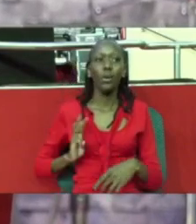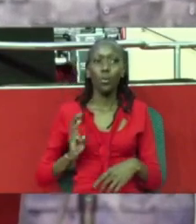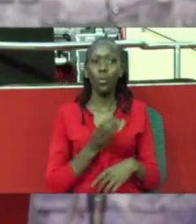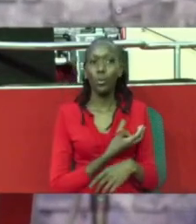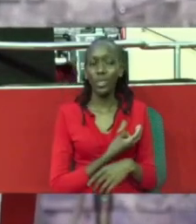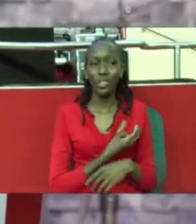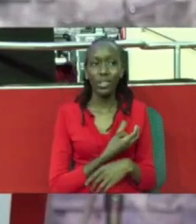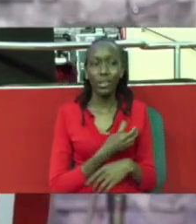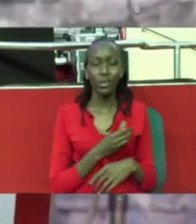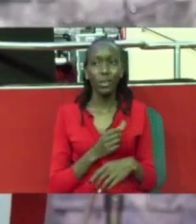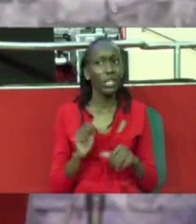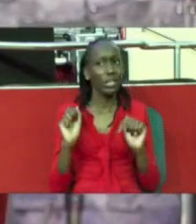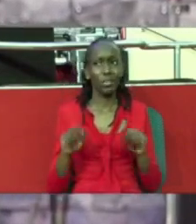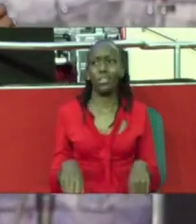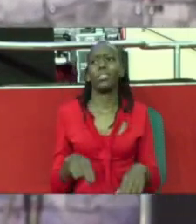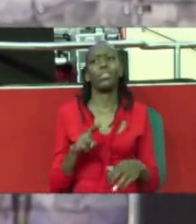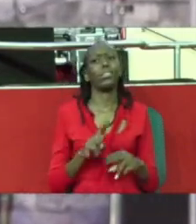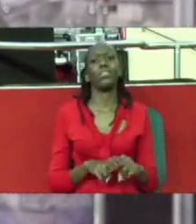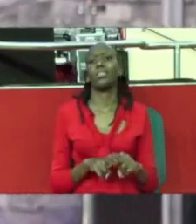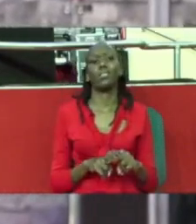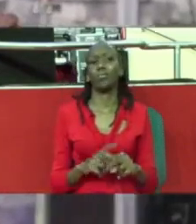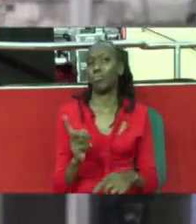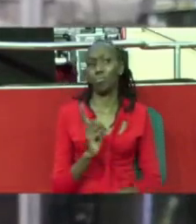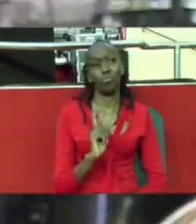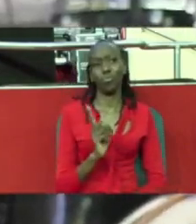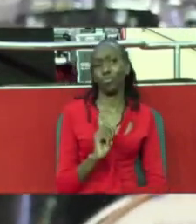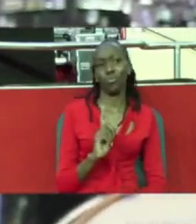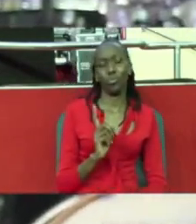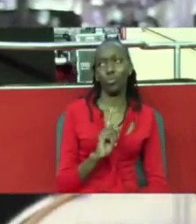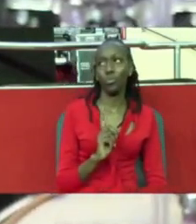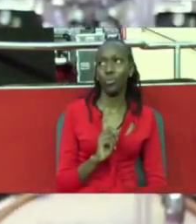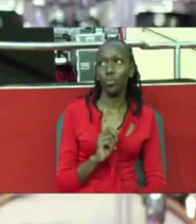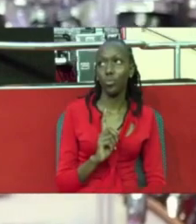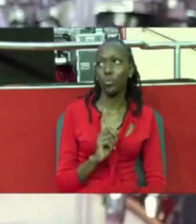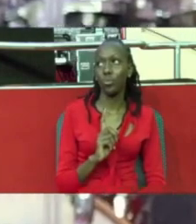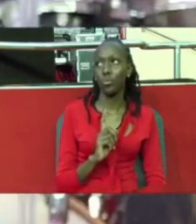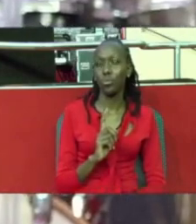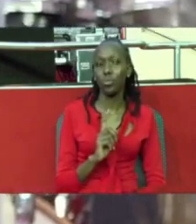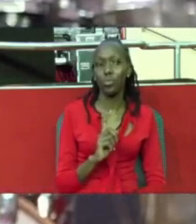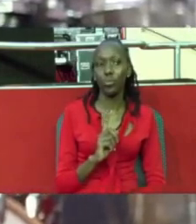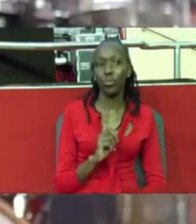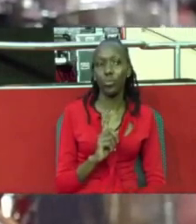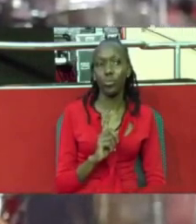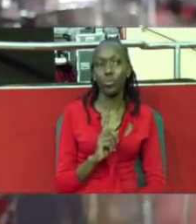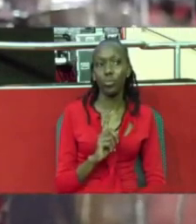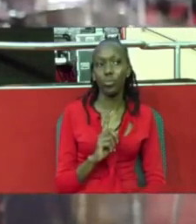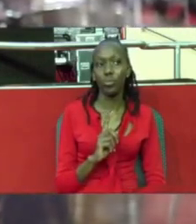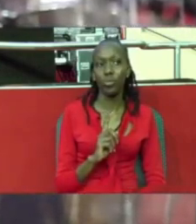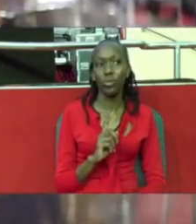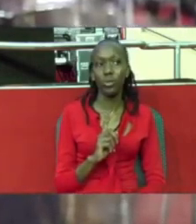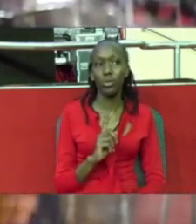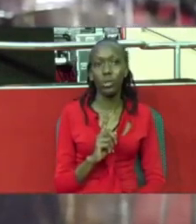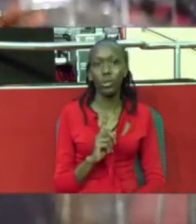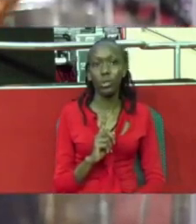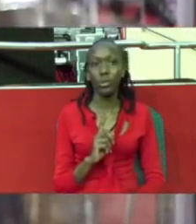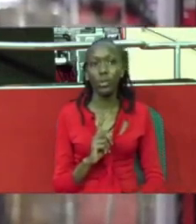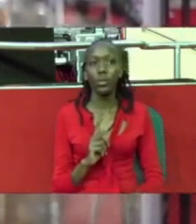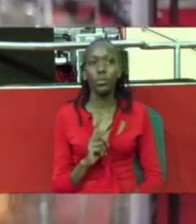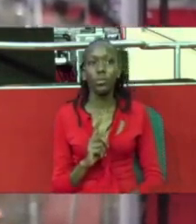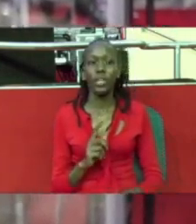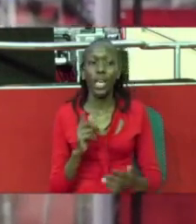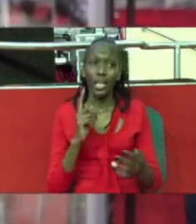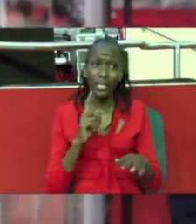be sitting in comfortable as zones. Hatupaswi kukaa katika mahali pa starehe. When things in our marriages, in